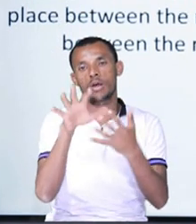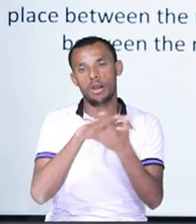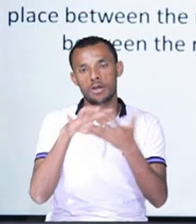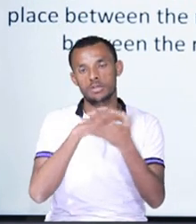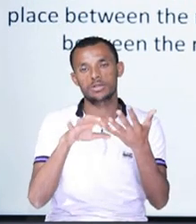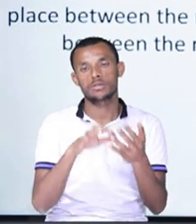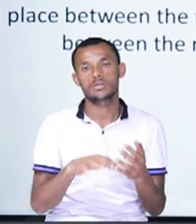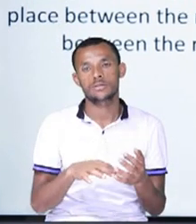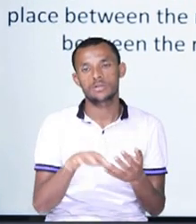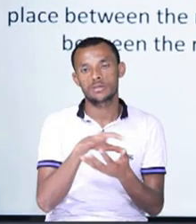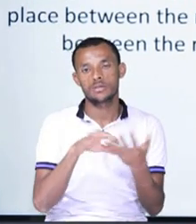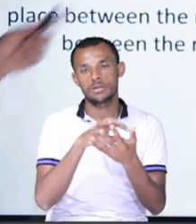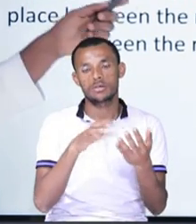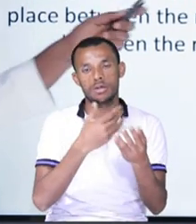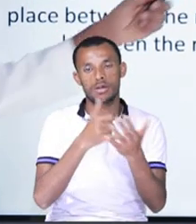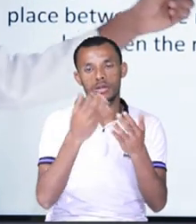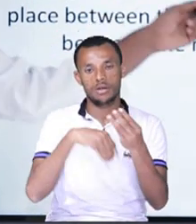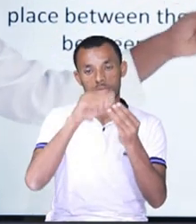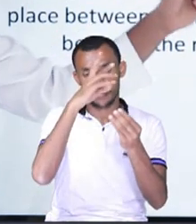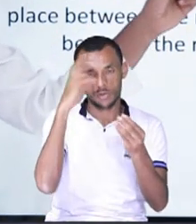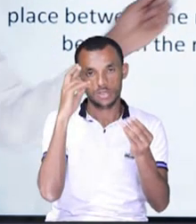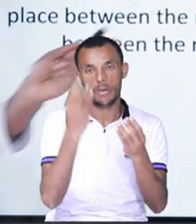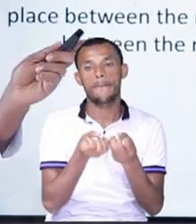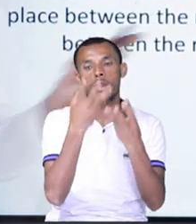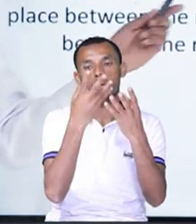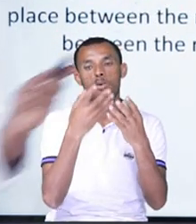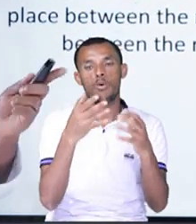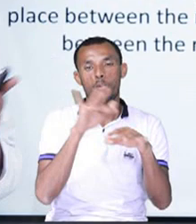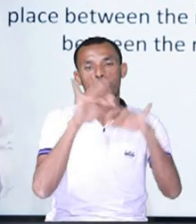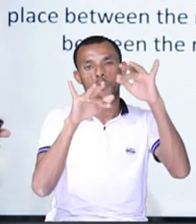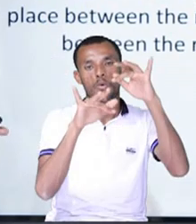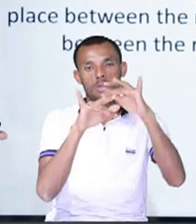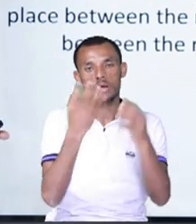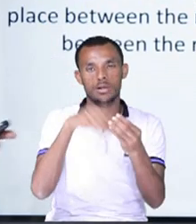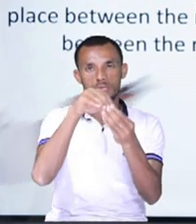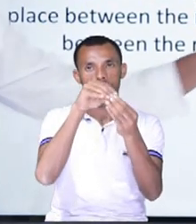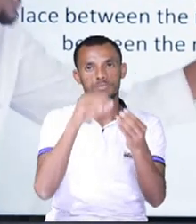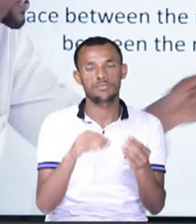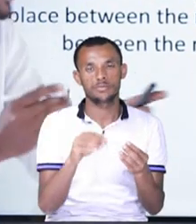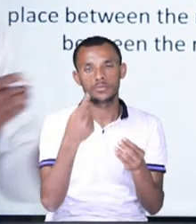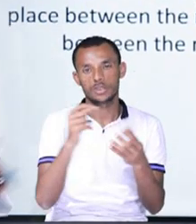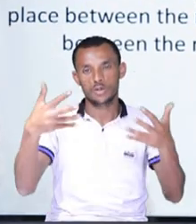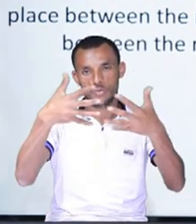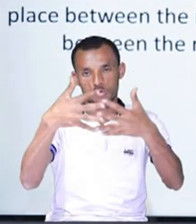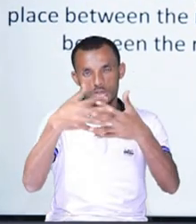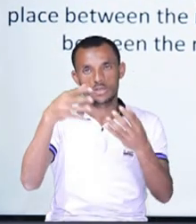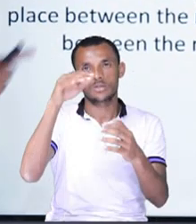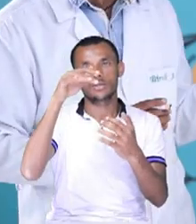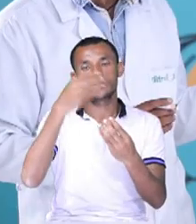increases, the rate of the reaction also it increases because many more contact, the contact is increases. The collision